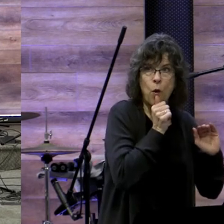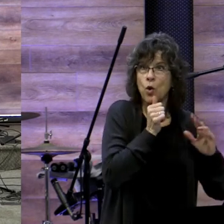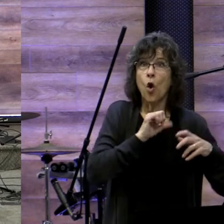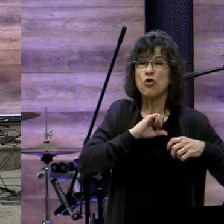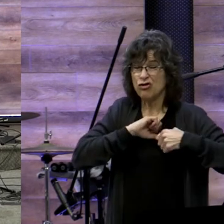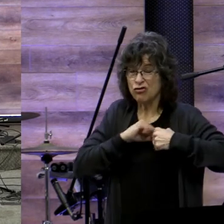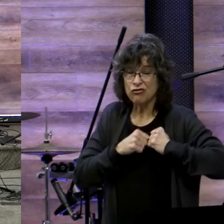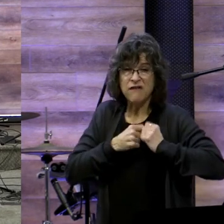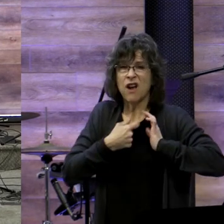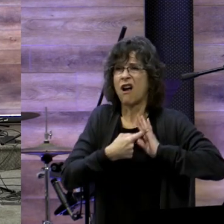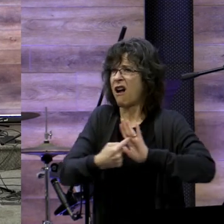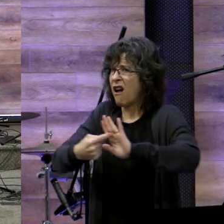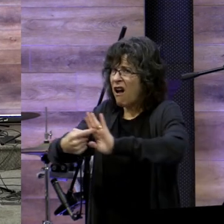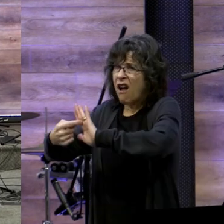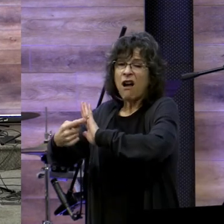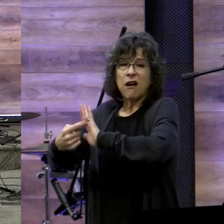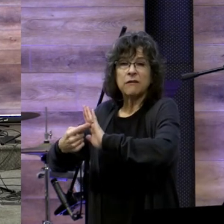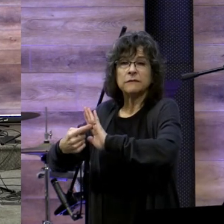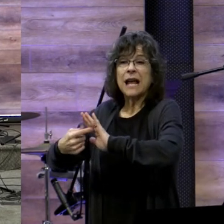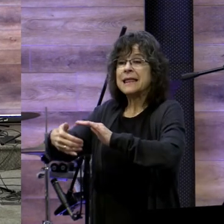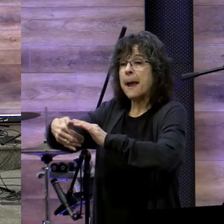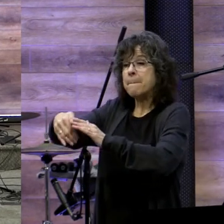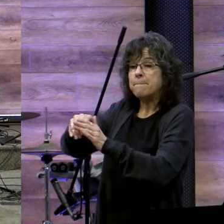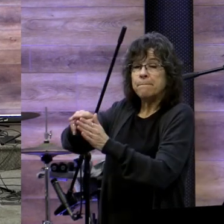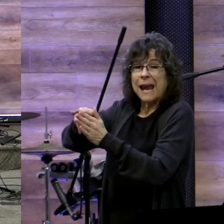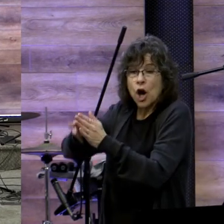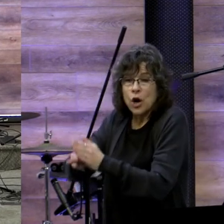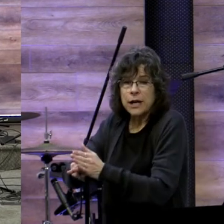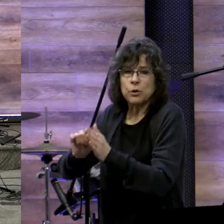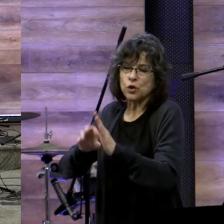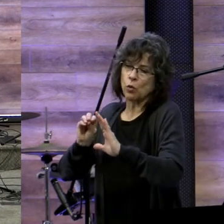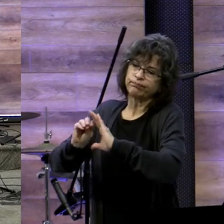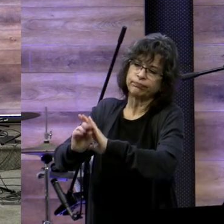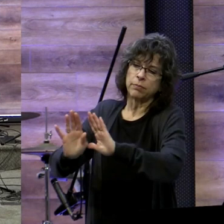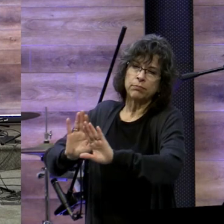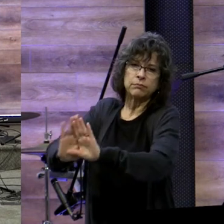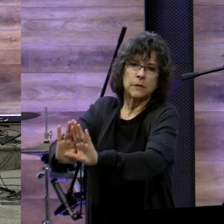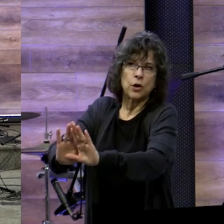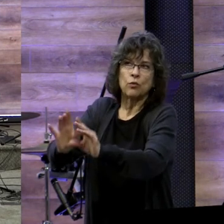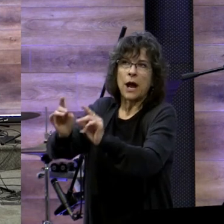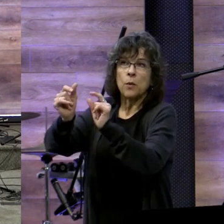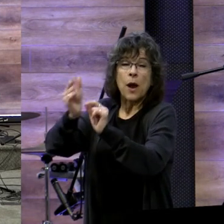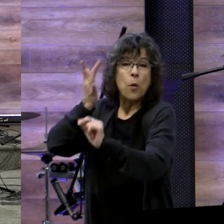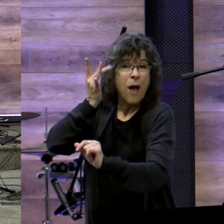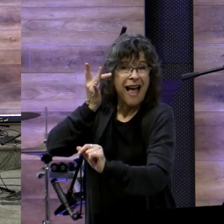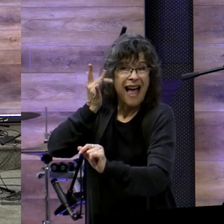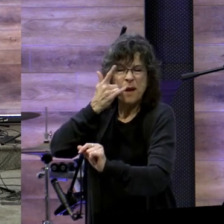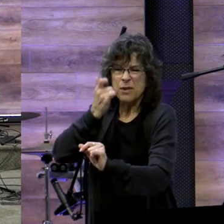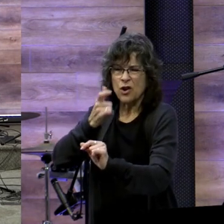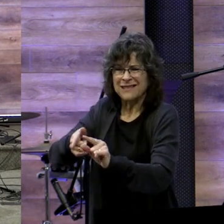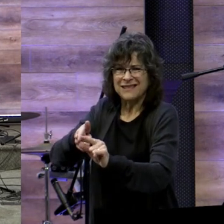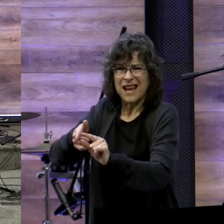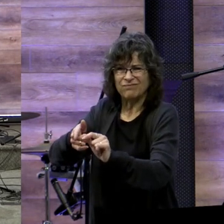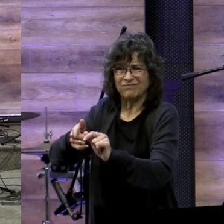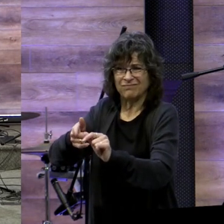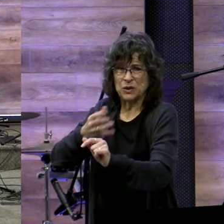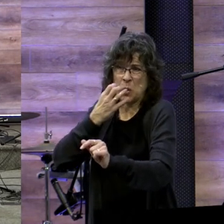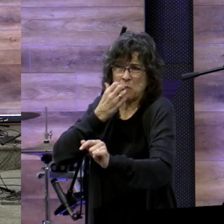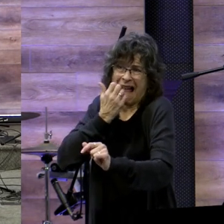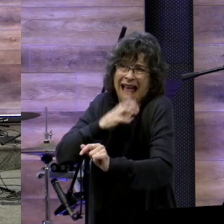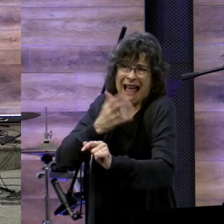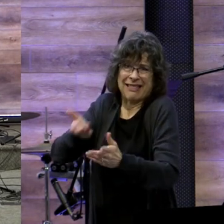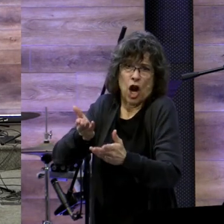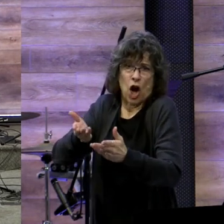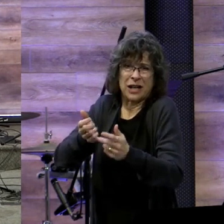someone almost immediately so that it wouldn't begin stinking and decomposing, there was a bunch of expectations that you would spend the next week